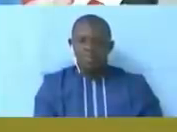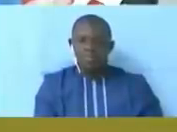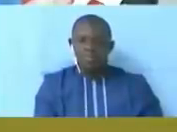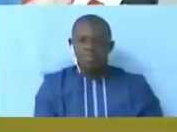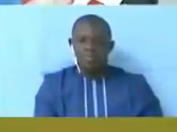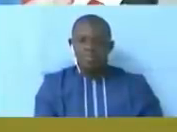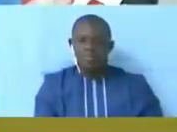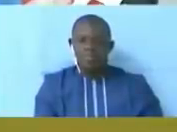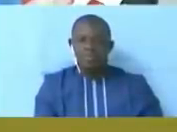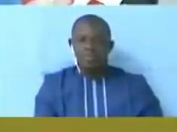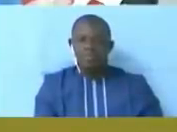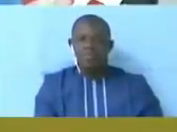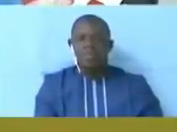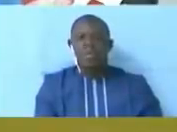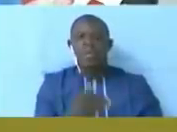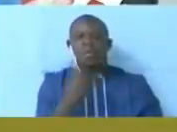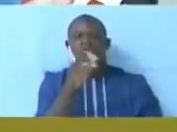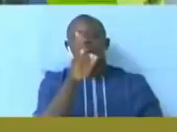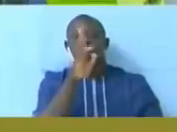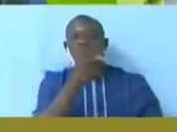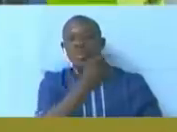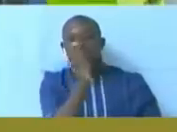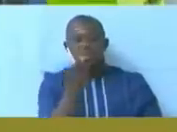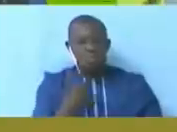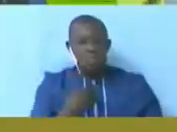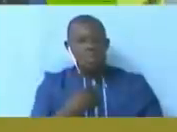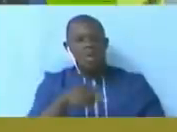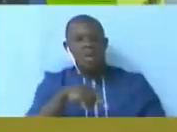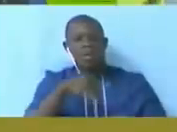that case, the NIA officials?